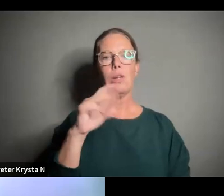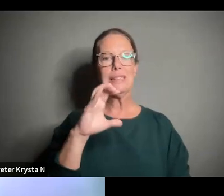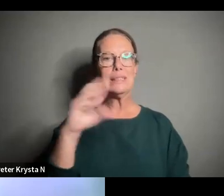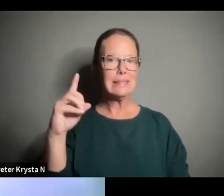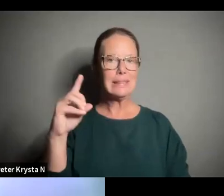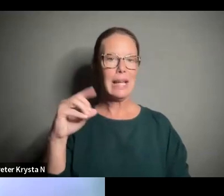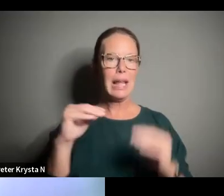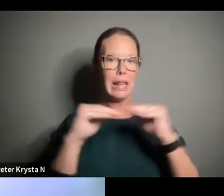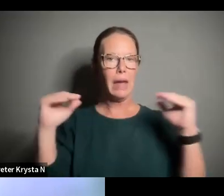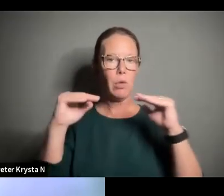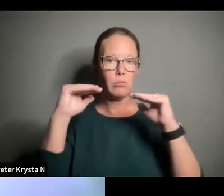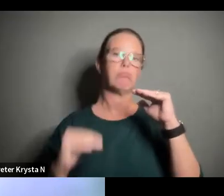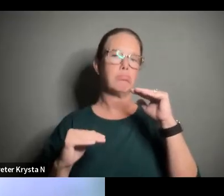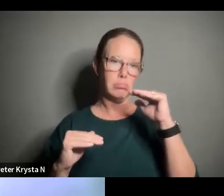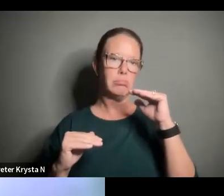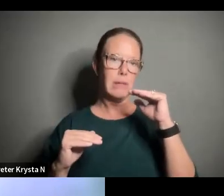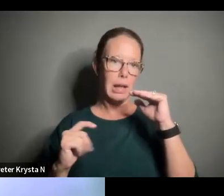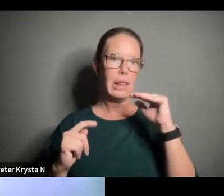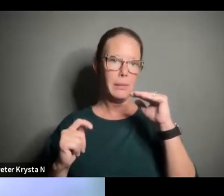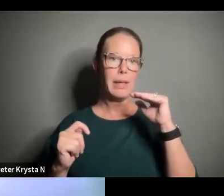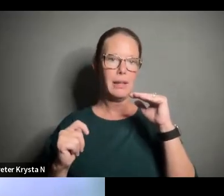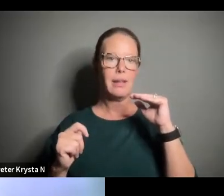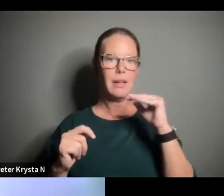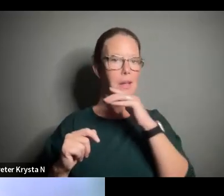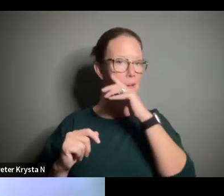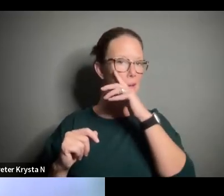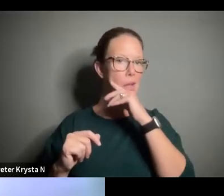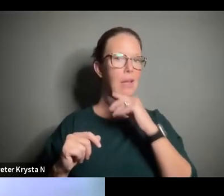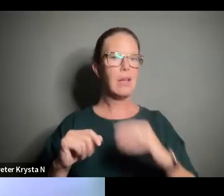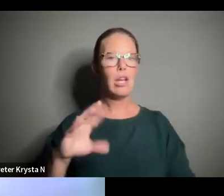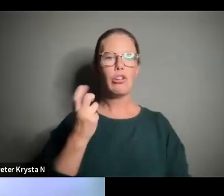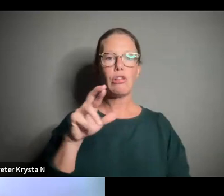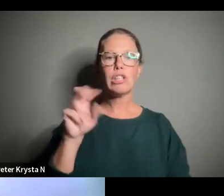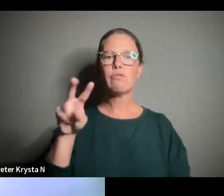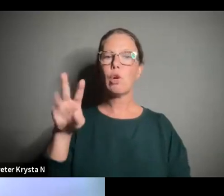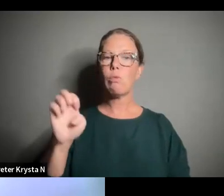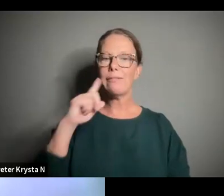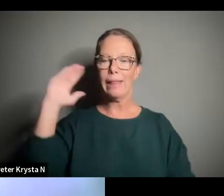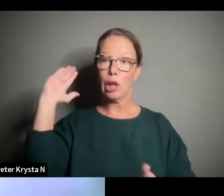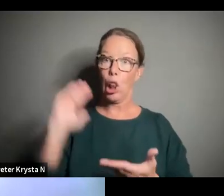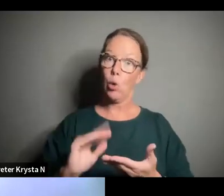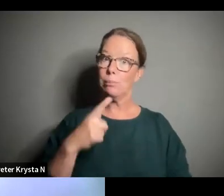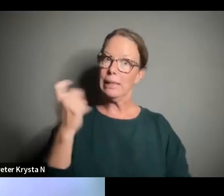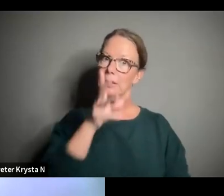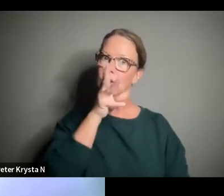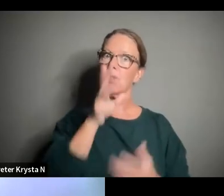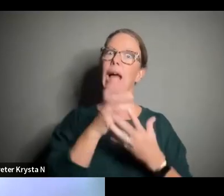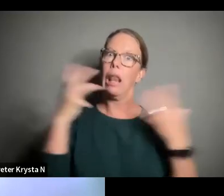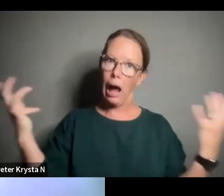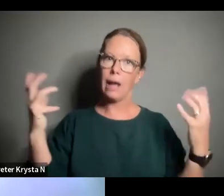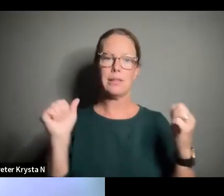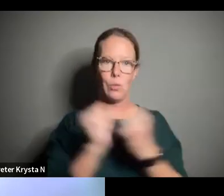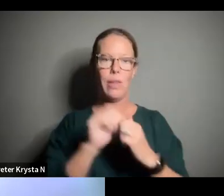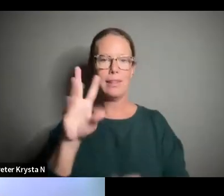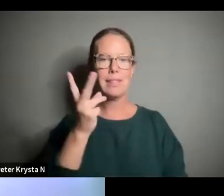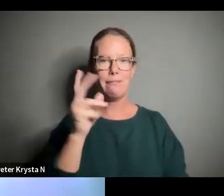goes down a little bit. Christopher Reeve had the lowest because he talked a lot on his ventilator. And so when